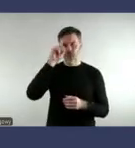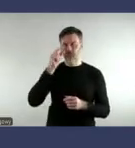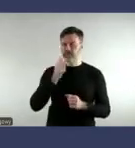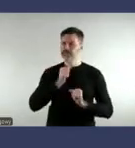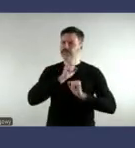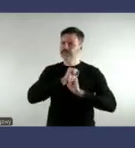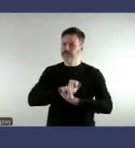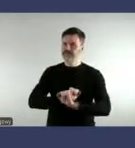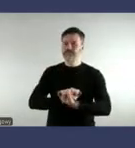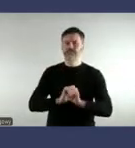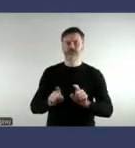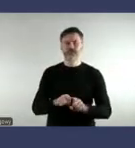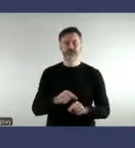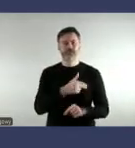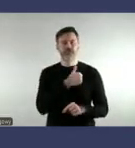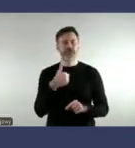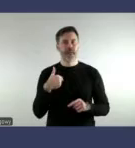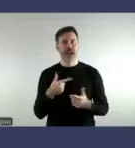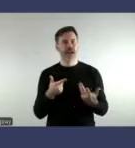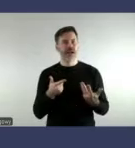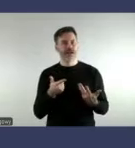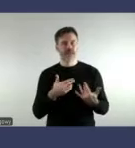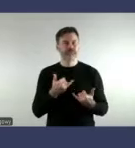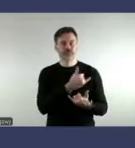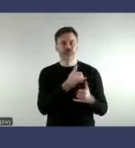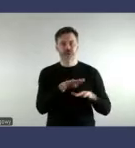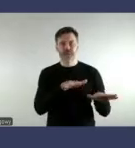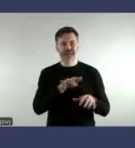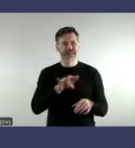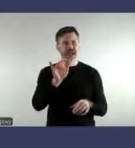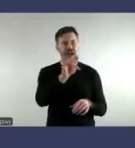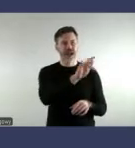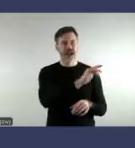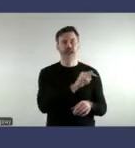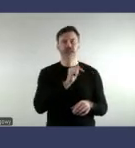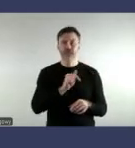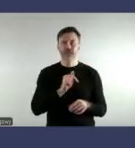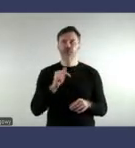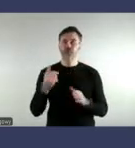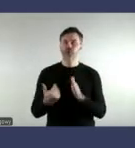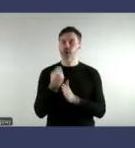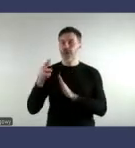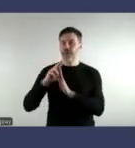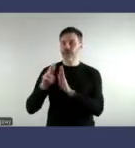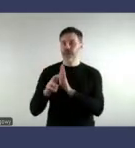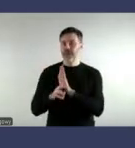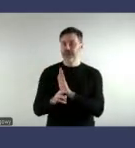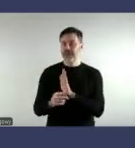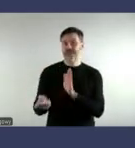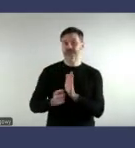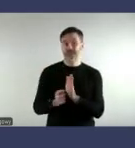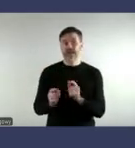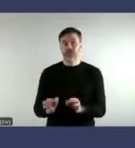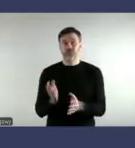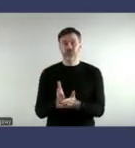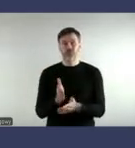our citizens and also of our infrastructure to crisis also requires, also in the face of the